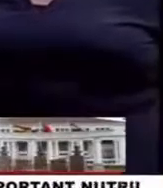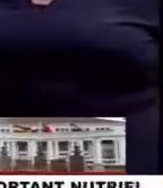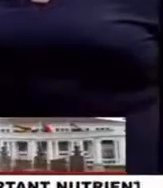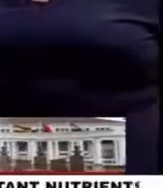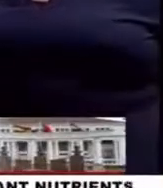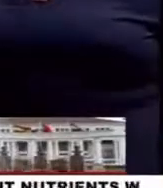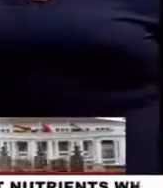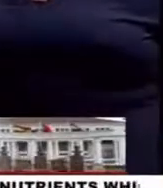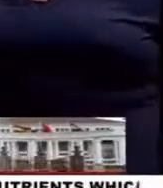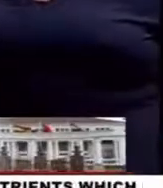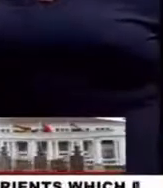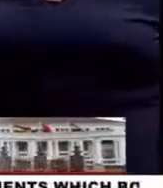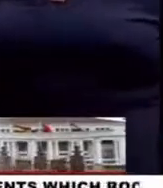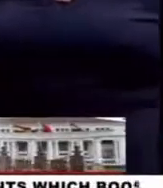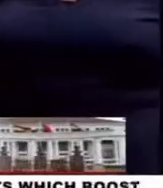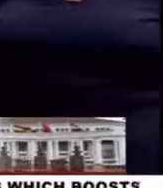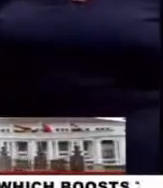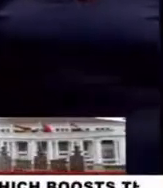You do the change.